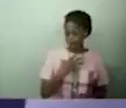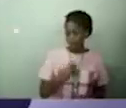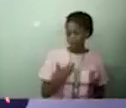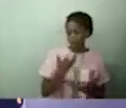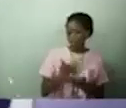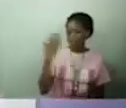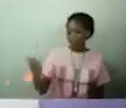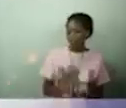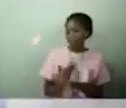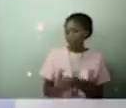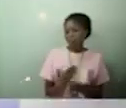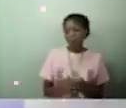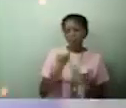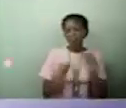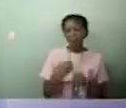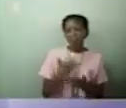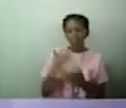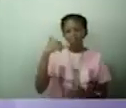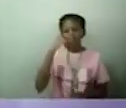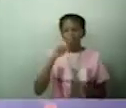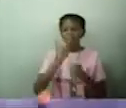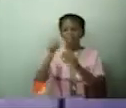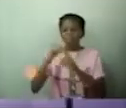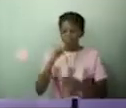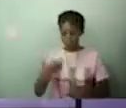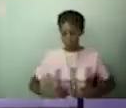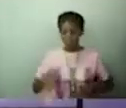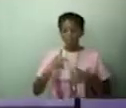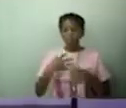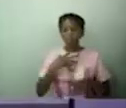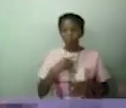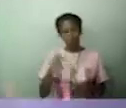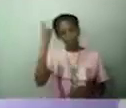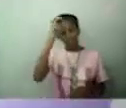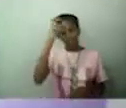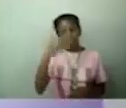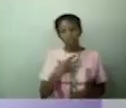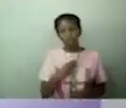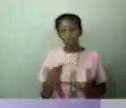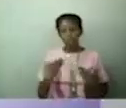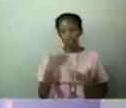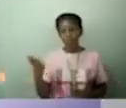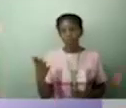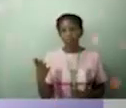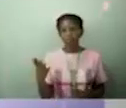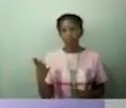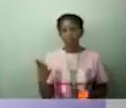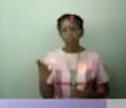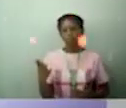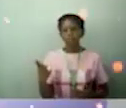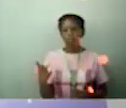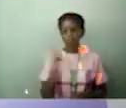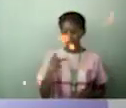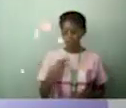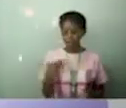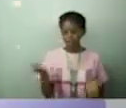money, there's influence, there's dealing with the kings of the world, the most important people, and all that. Yet, gradually, we are noticing her